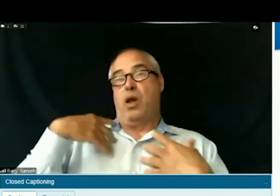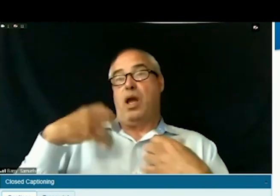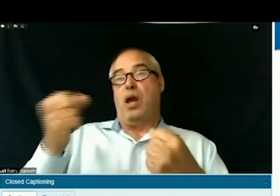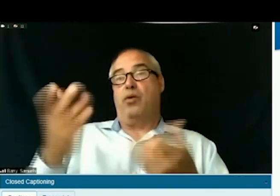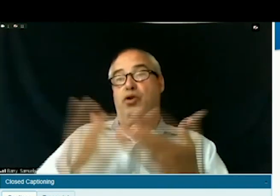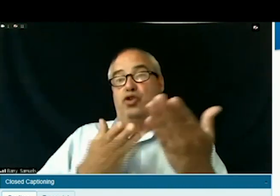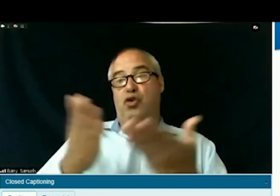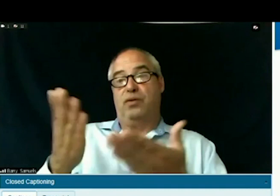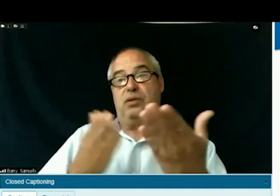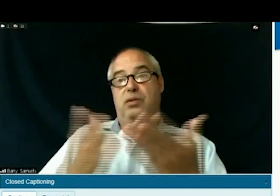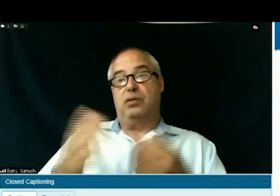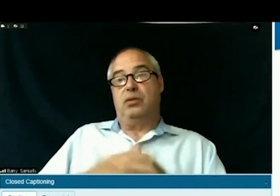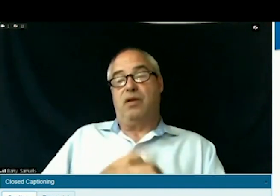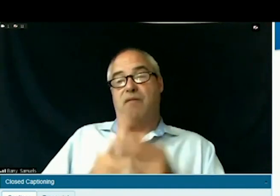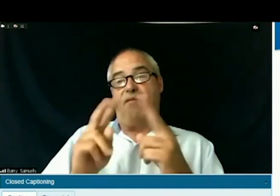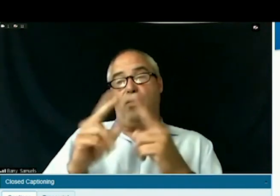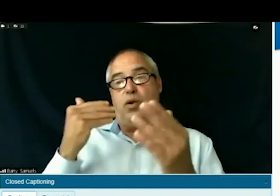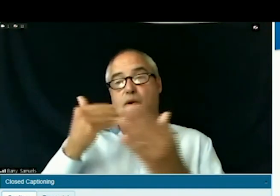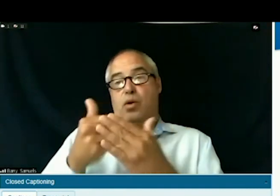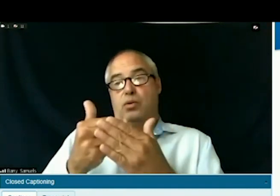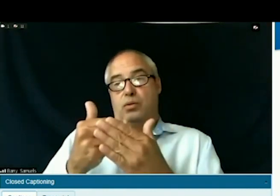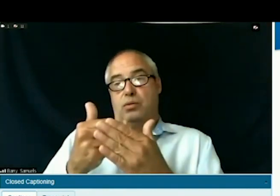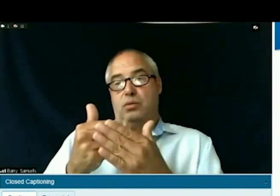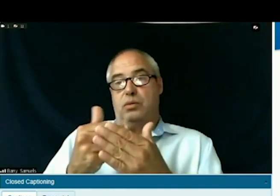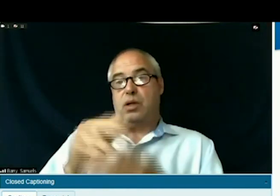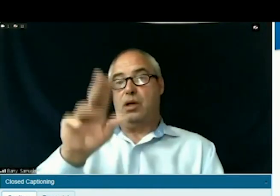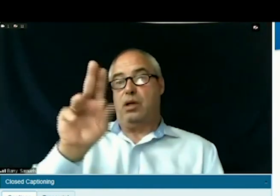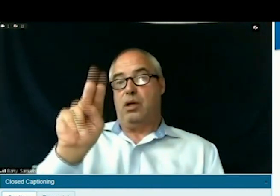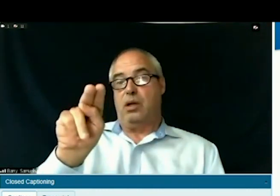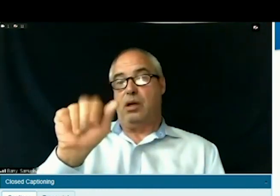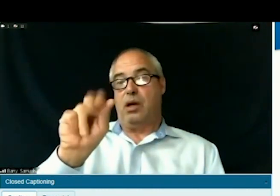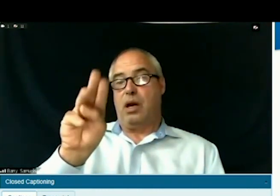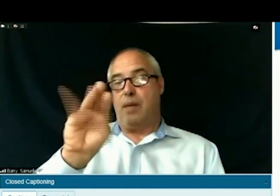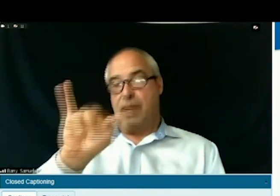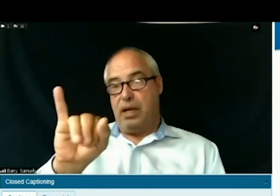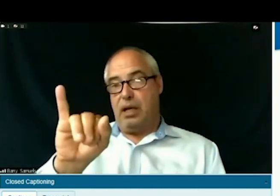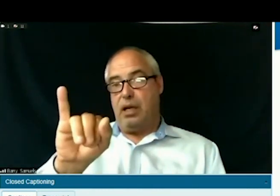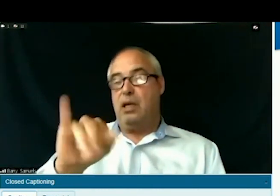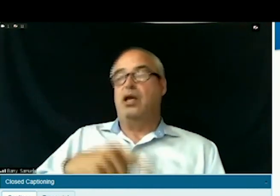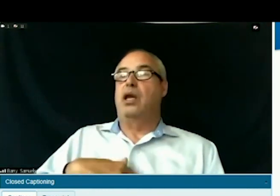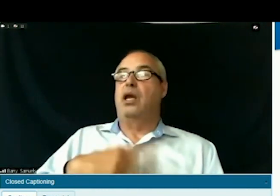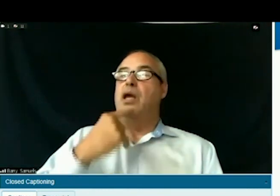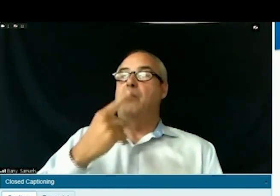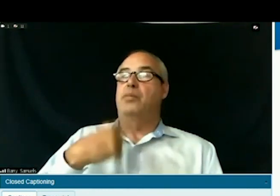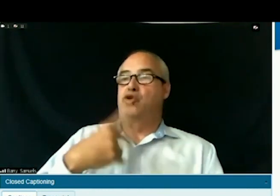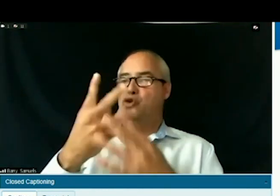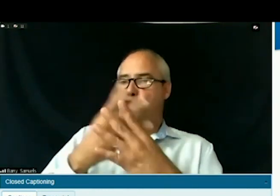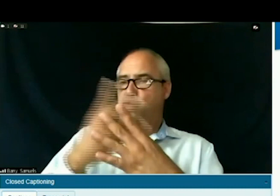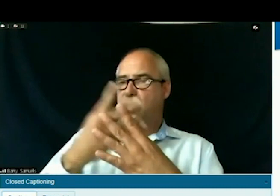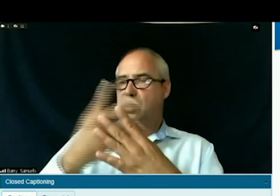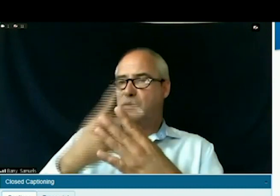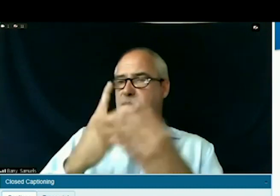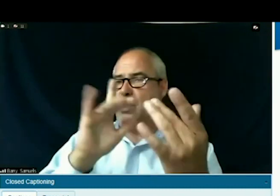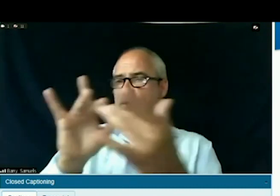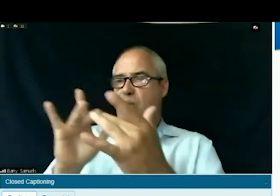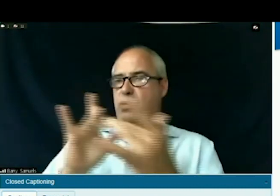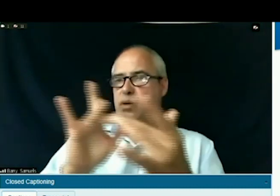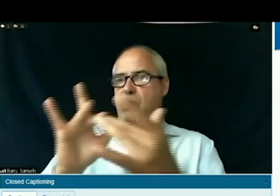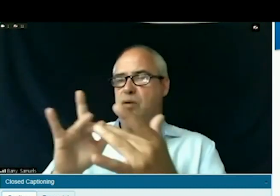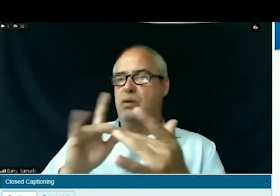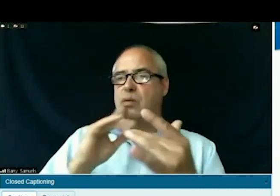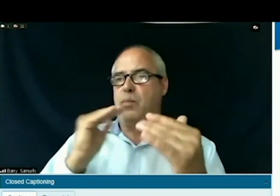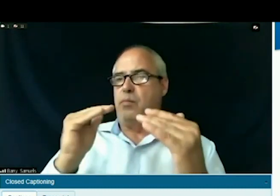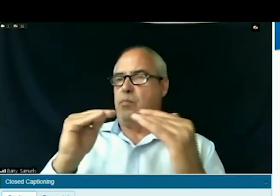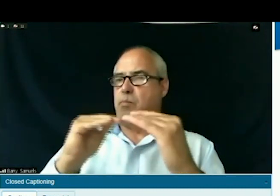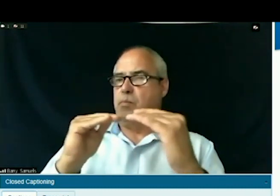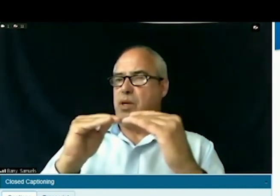we've been, we work very closely, of course, with NAMI and Mental Health America to look at screenings and outreach and resources and peer platforms to help